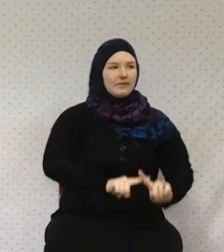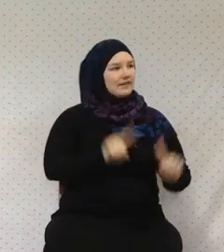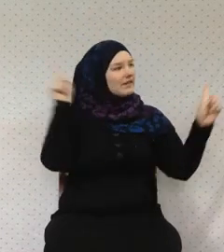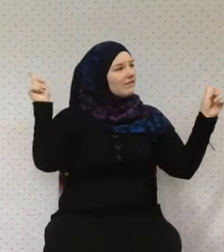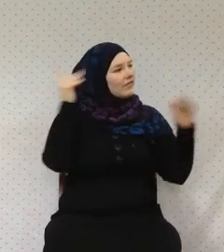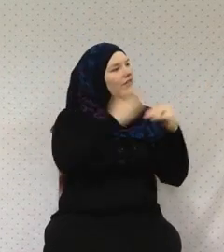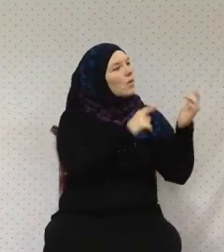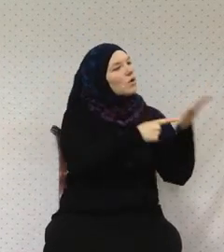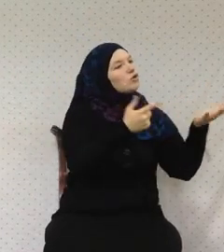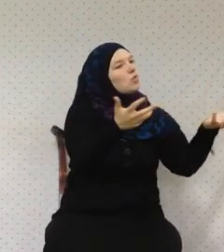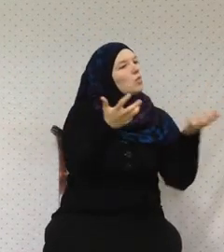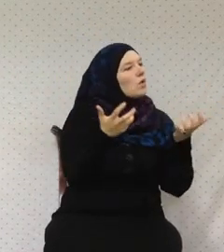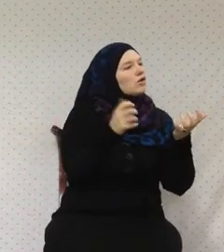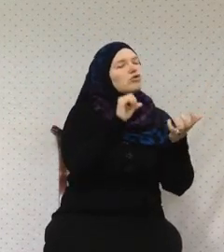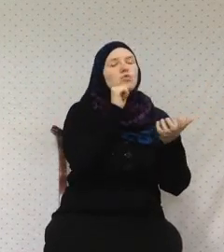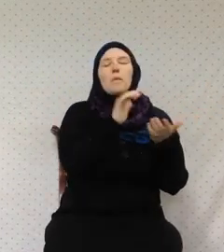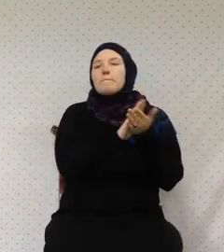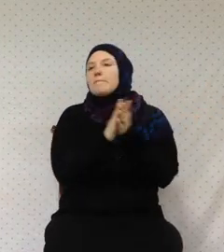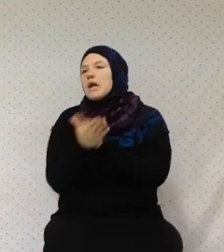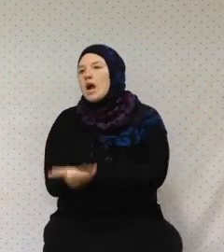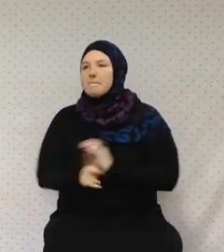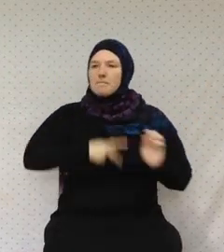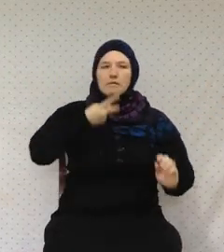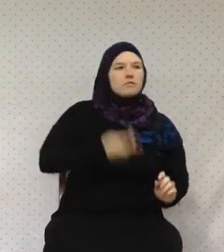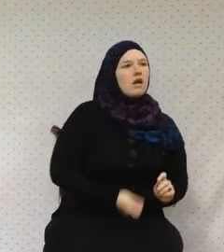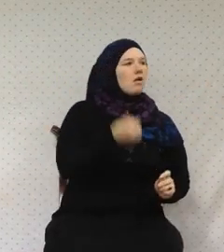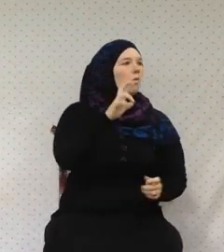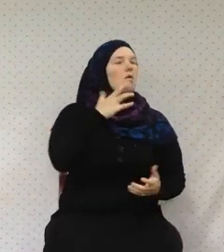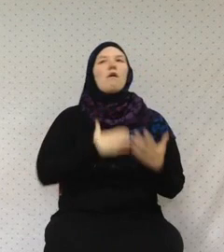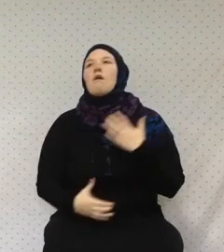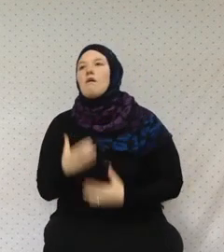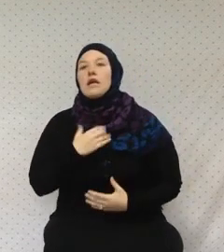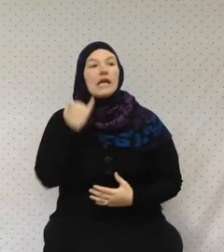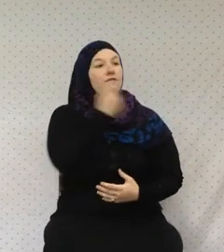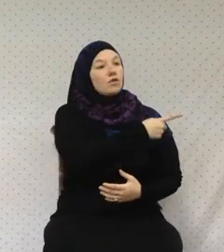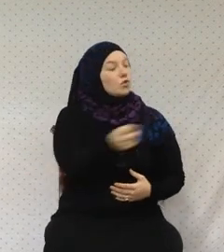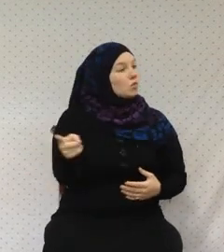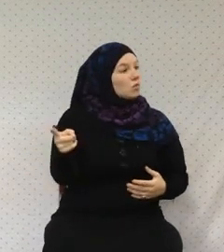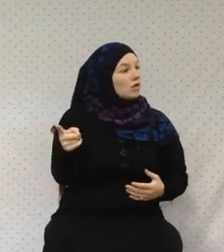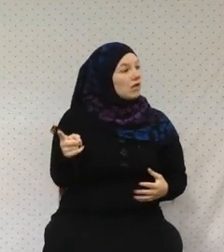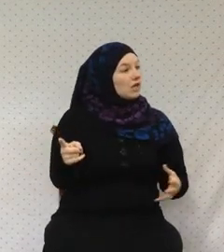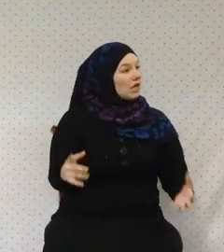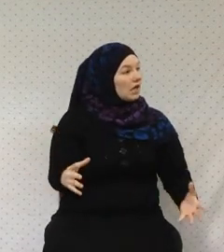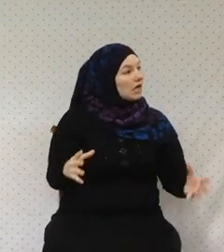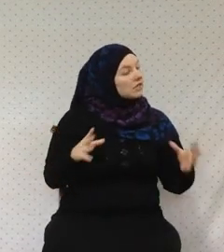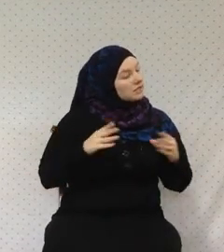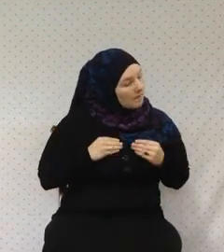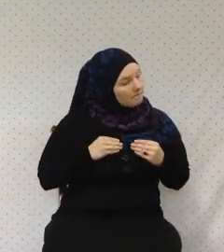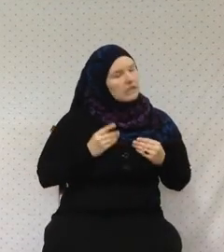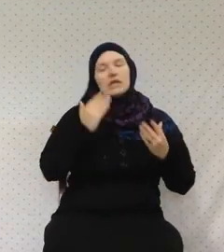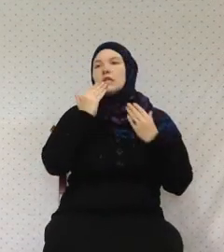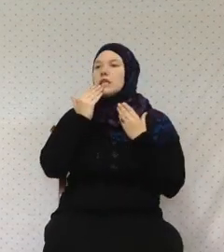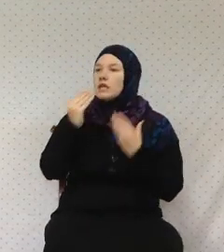different, don't become desperate. If you accept it and are grateful for what